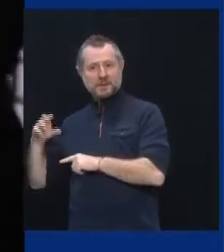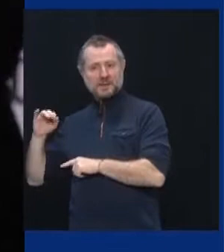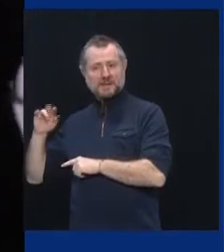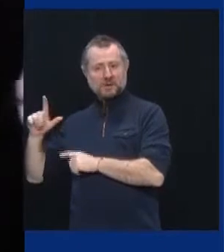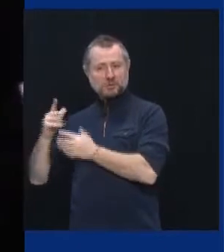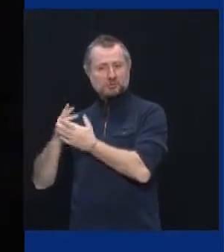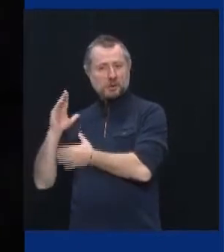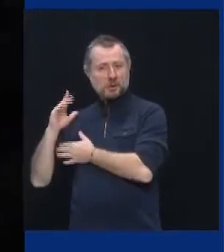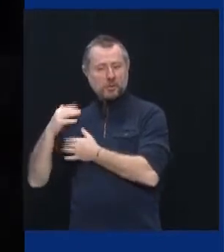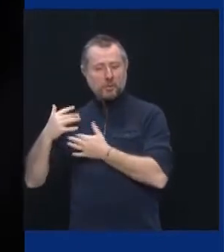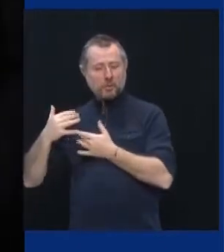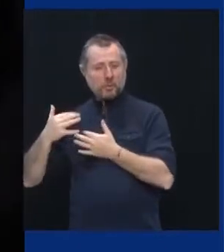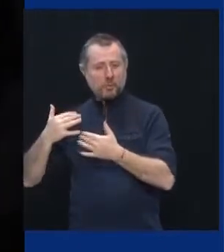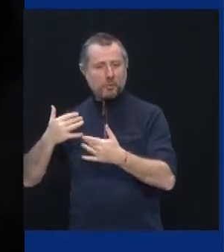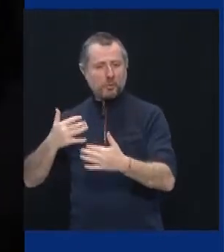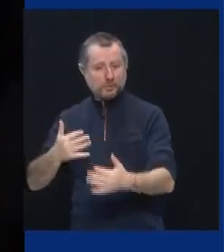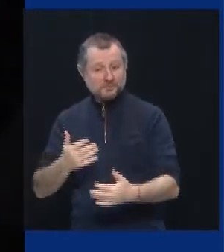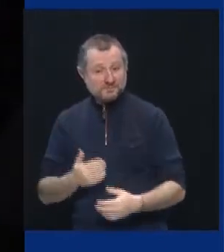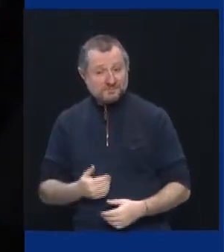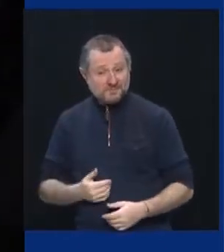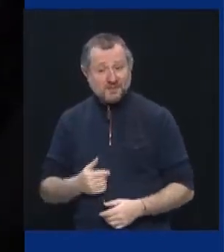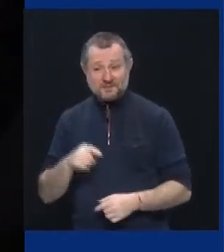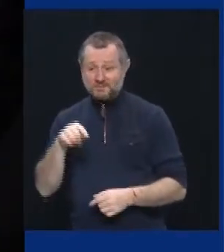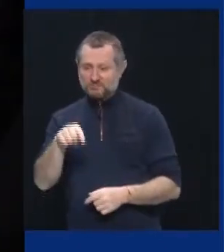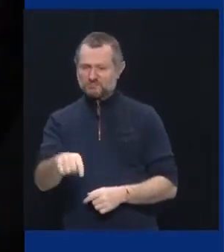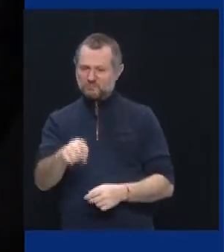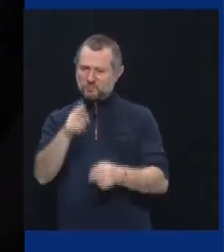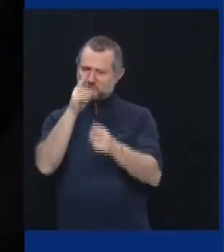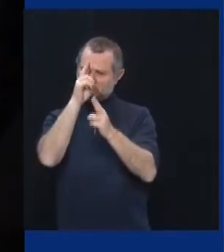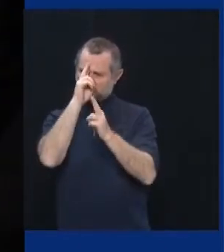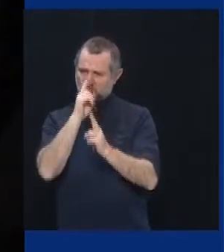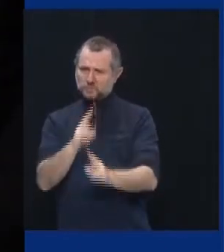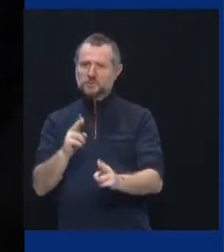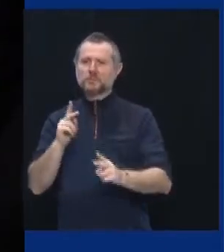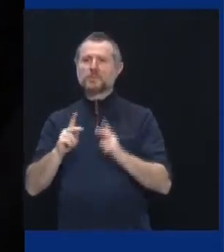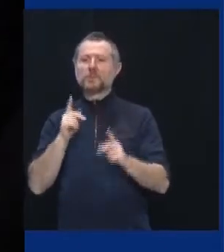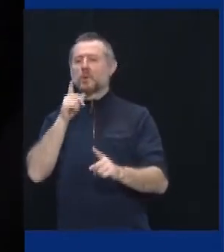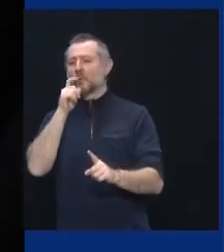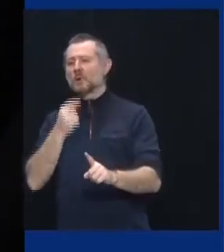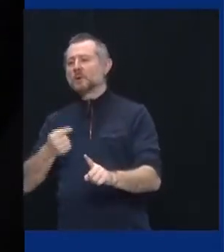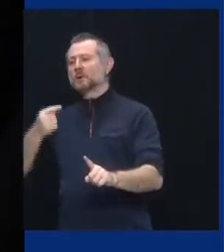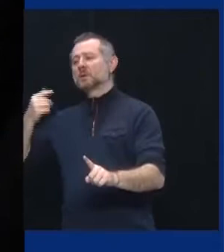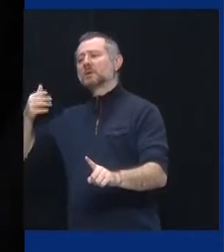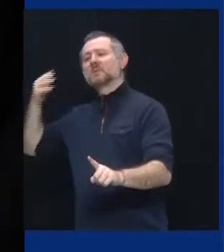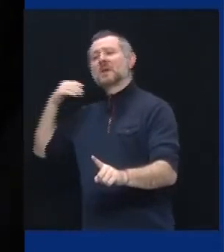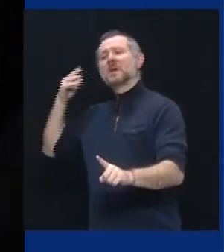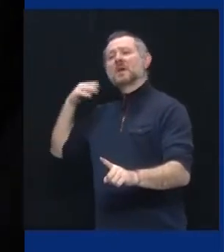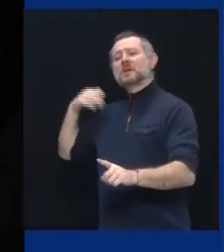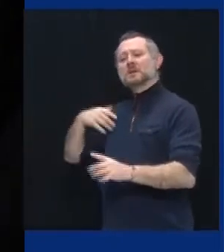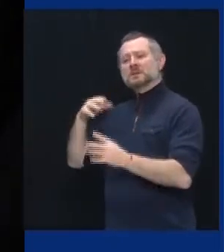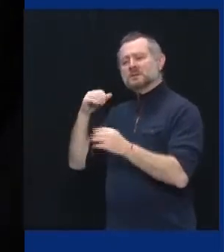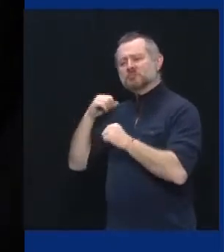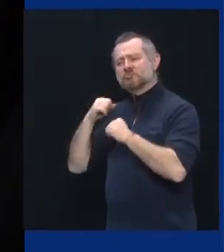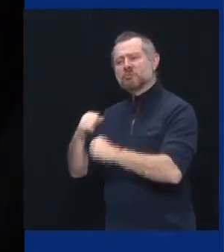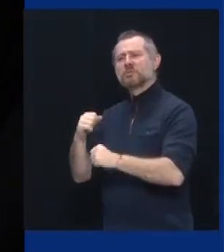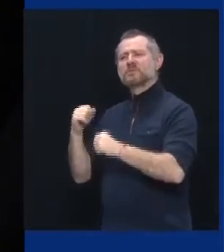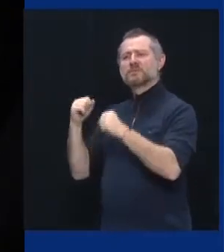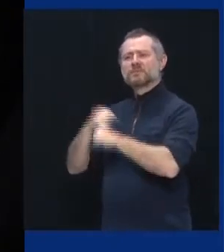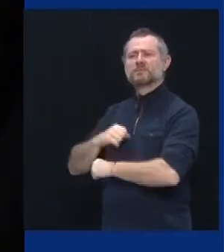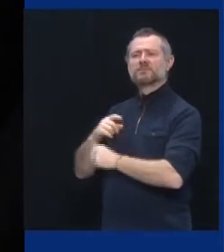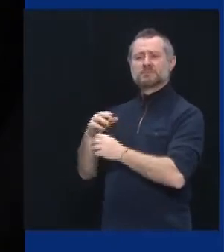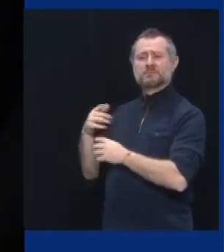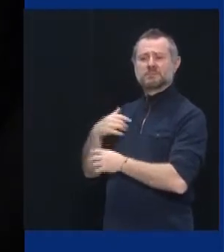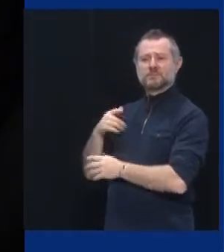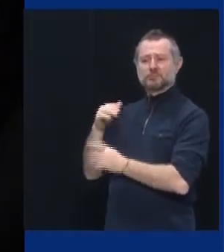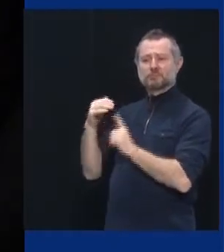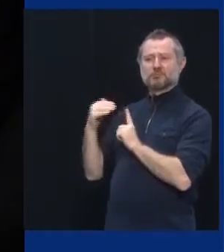It will honor those who came before us, and they will remind us of the struggles we have endured, and they will